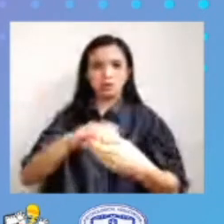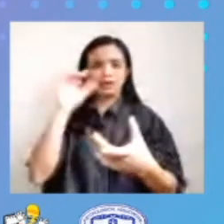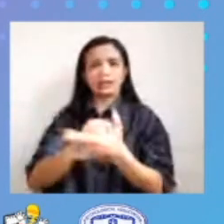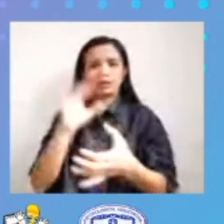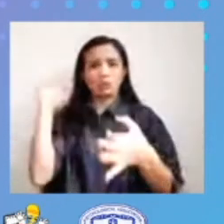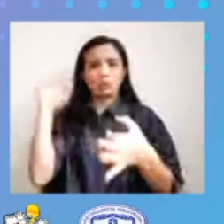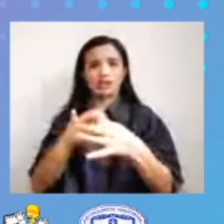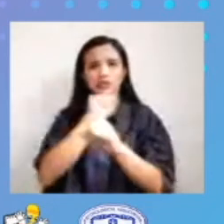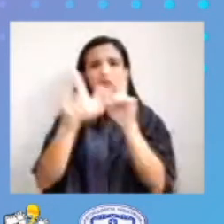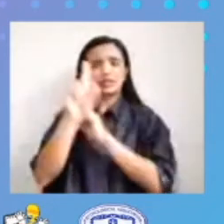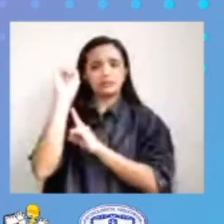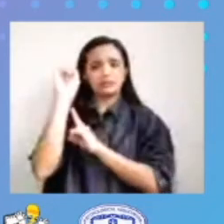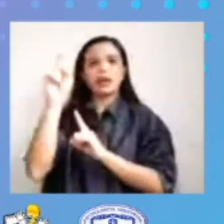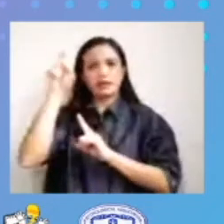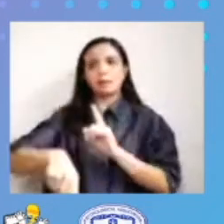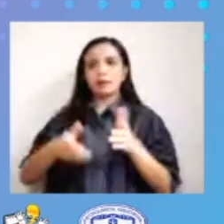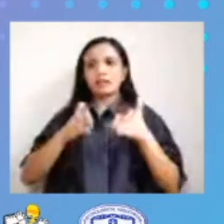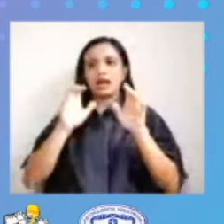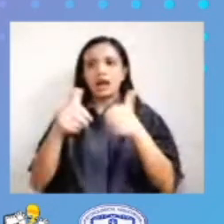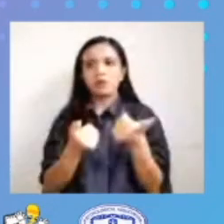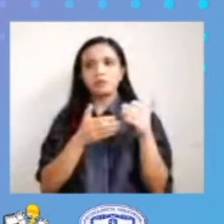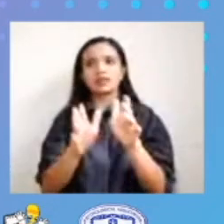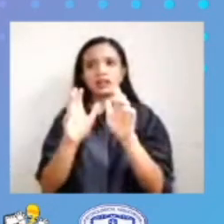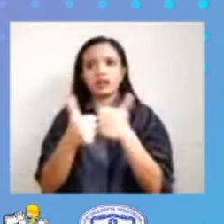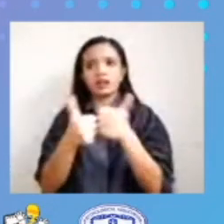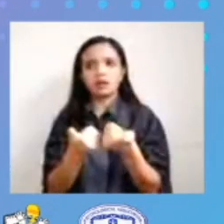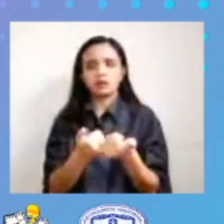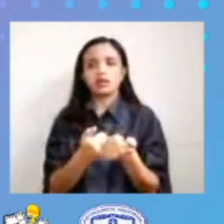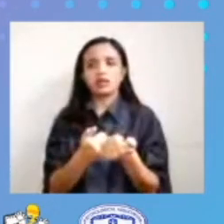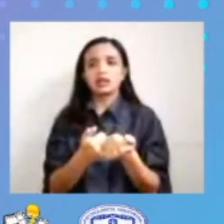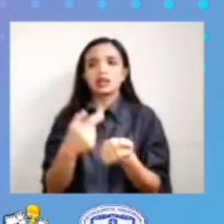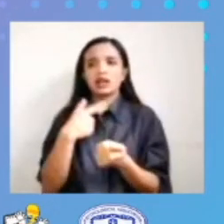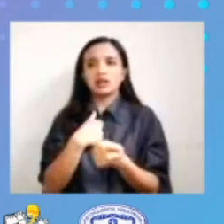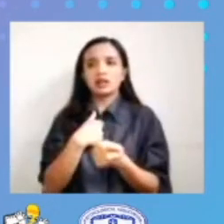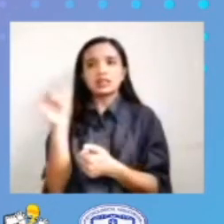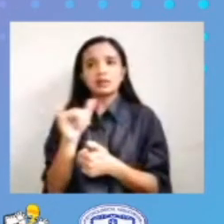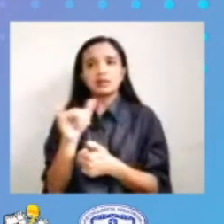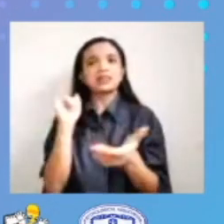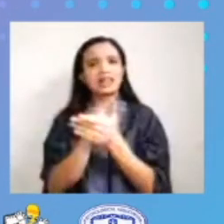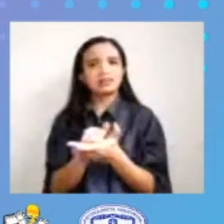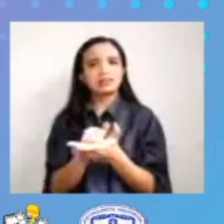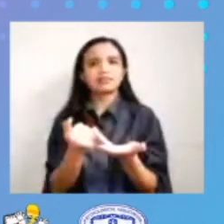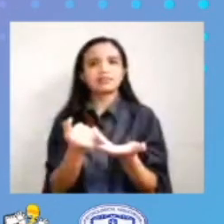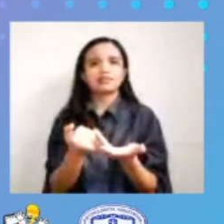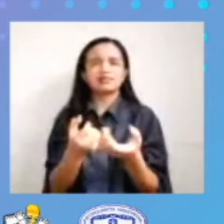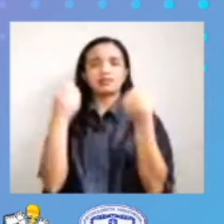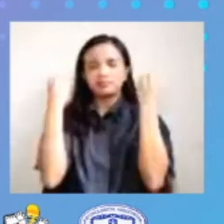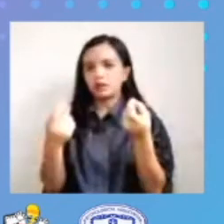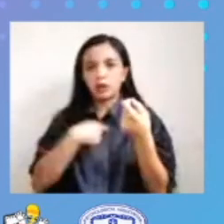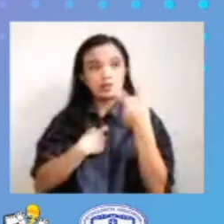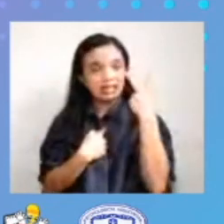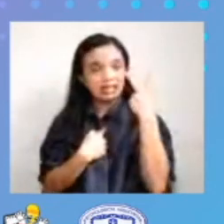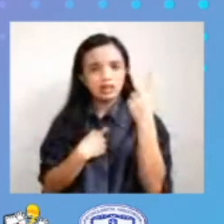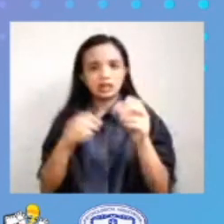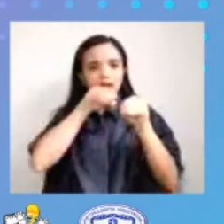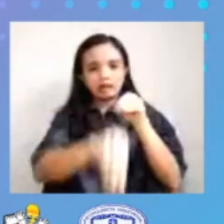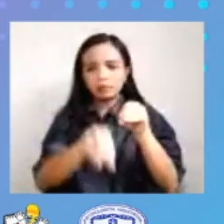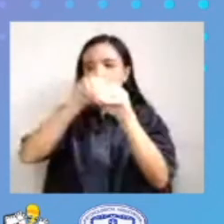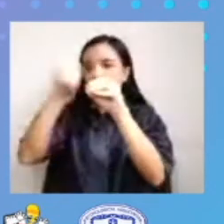20% fun food. True. Well, of course, kung masarap naman po kayo magluto ng healthy food, by all means. Pwede 100%,